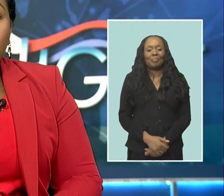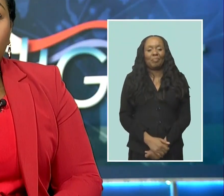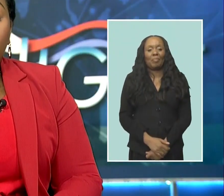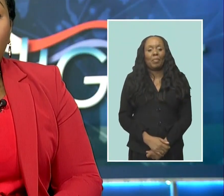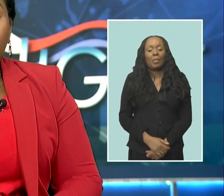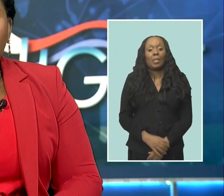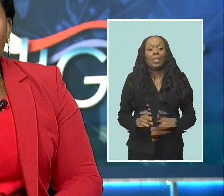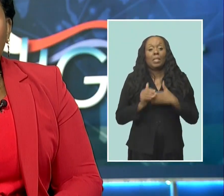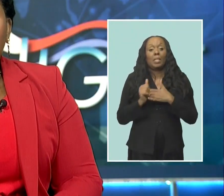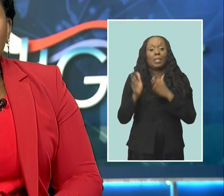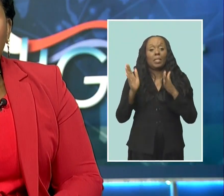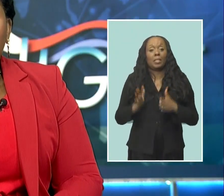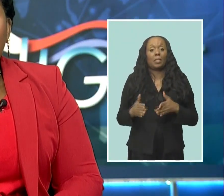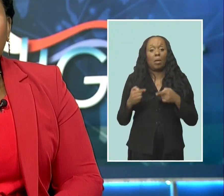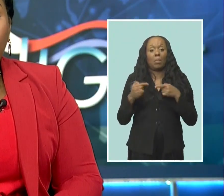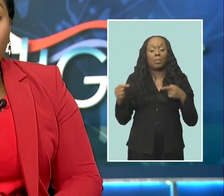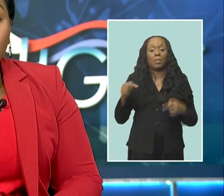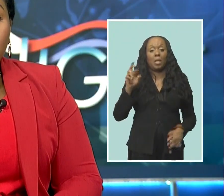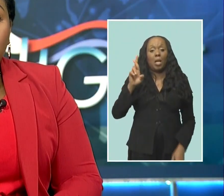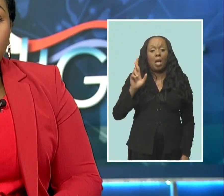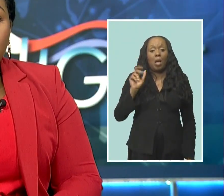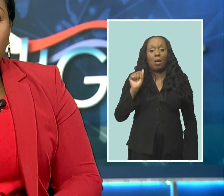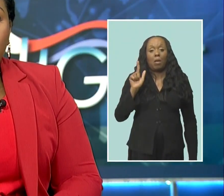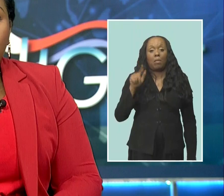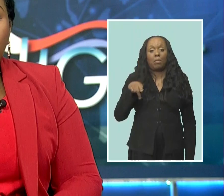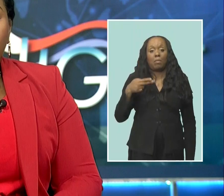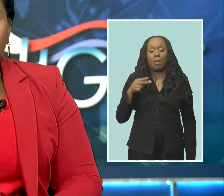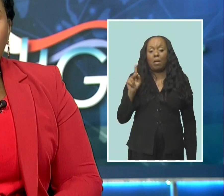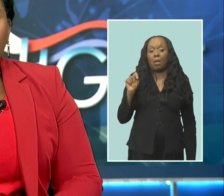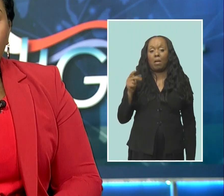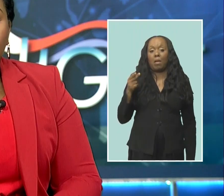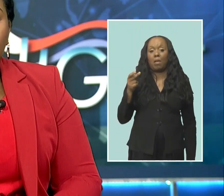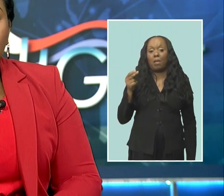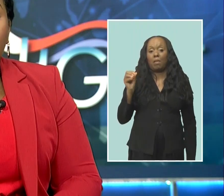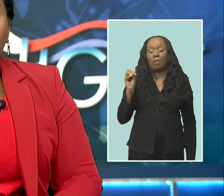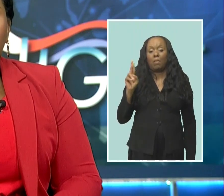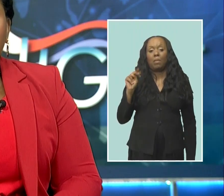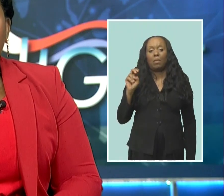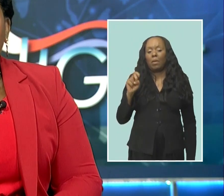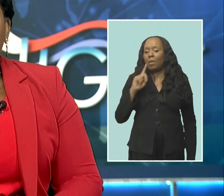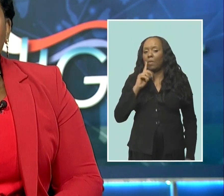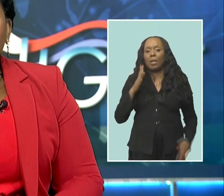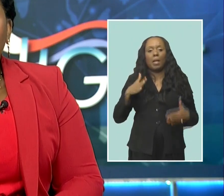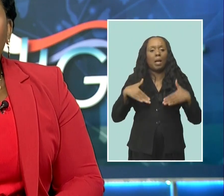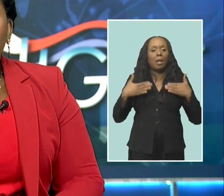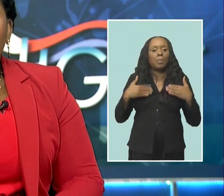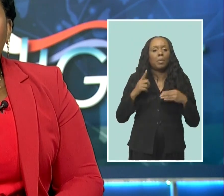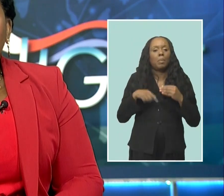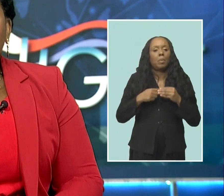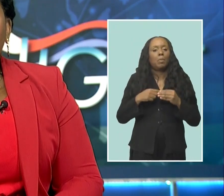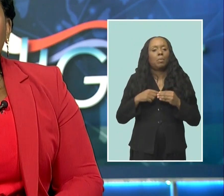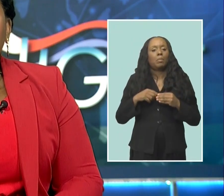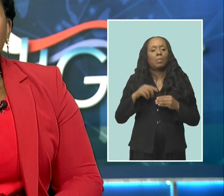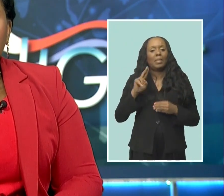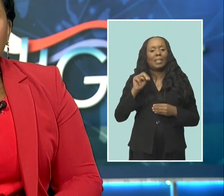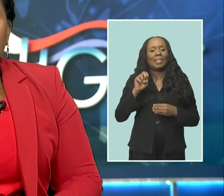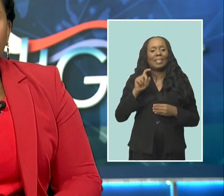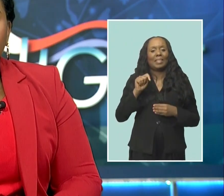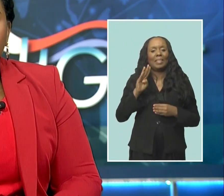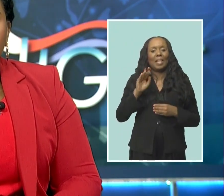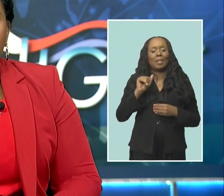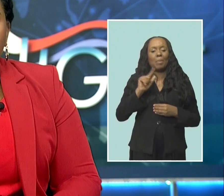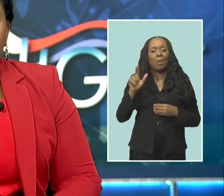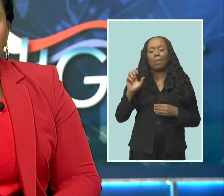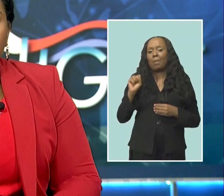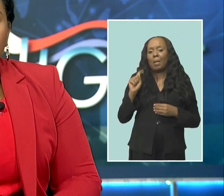of the opposition, Ralph Thorne, who has welcomed news of the conversion of the National Netball Stadium to a more multi-purpose